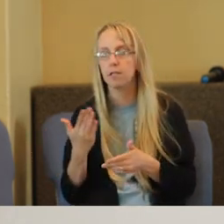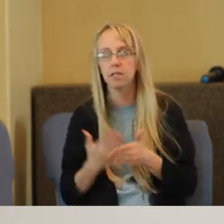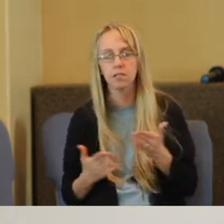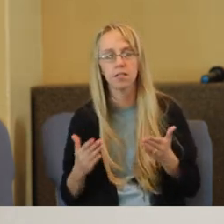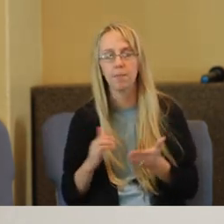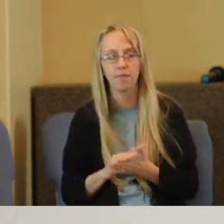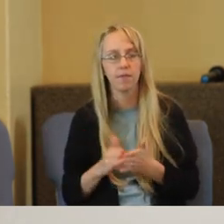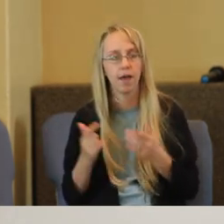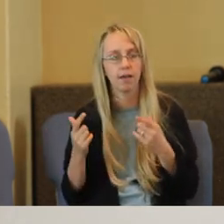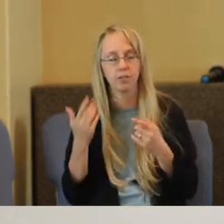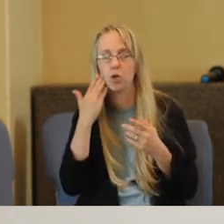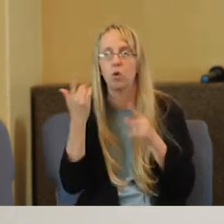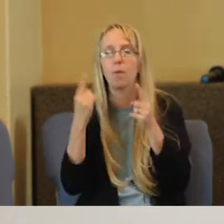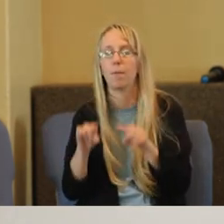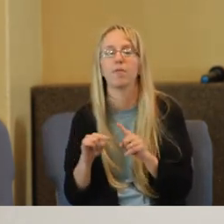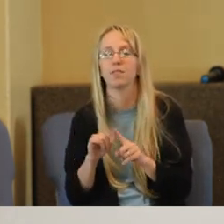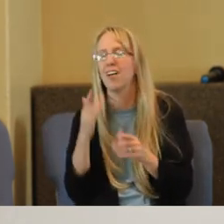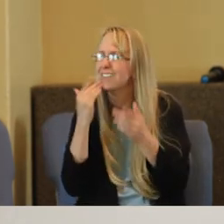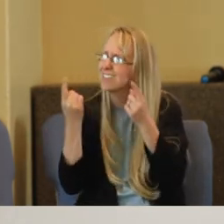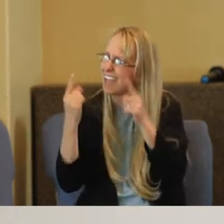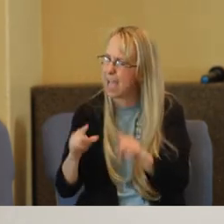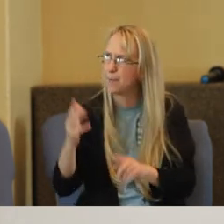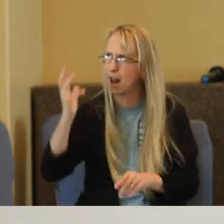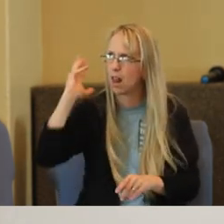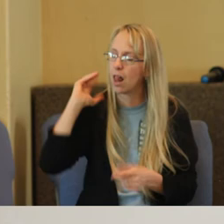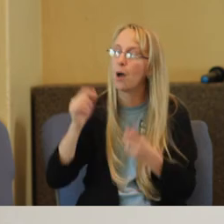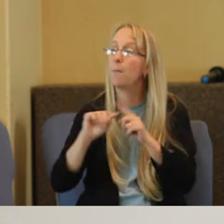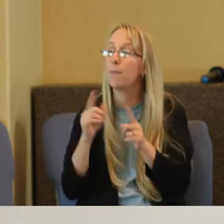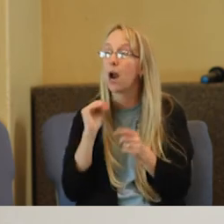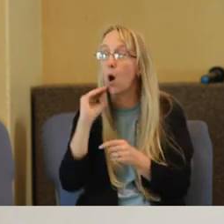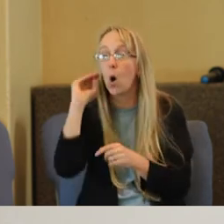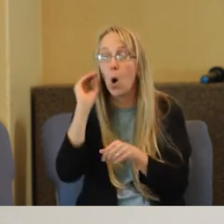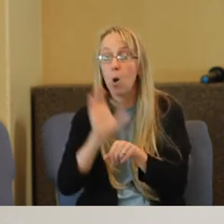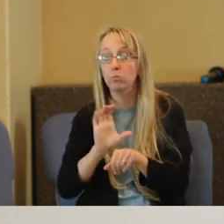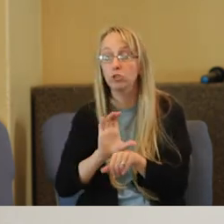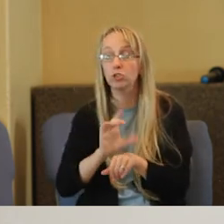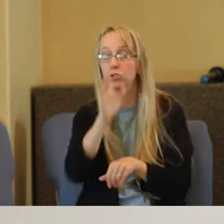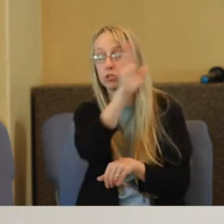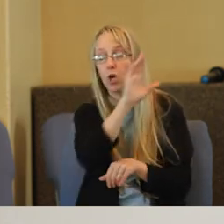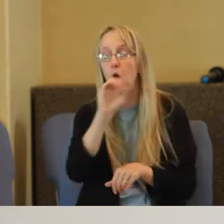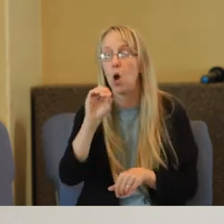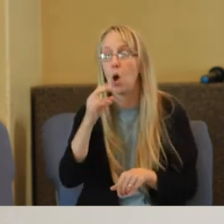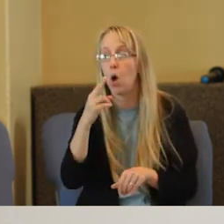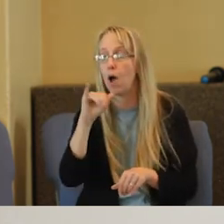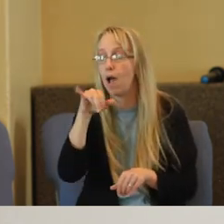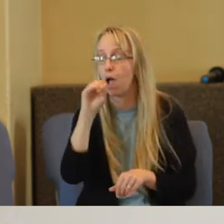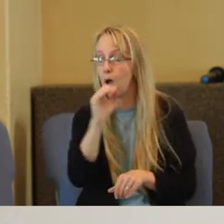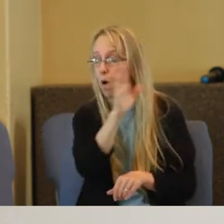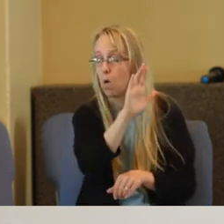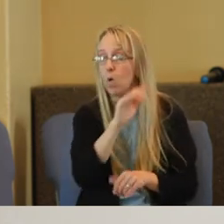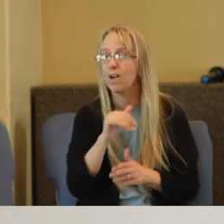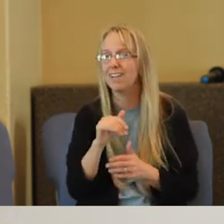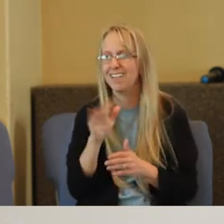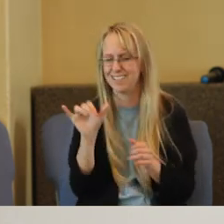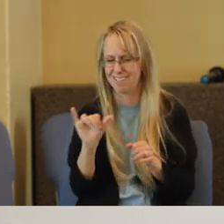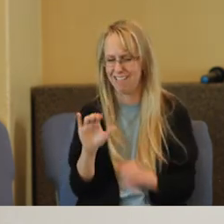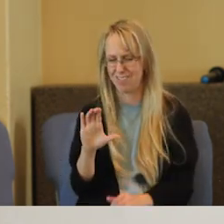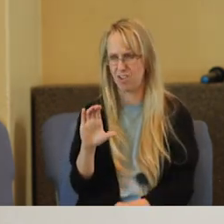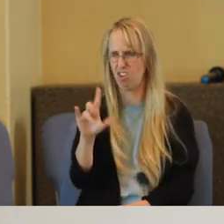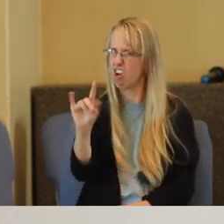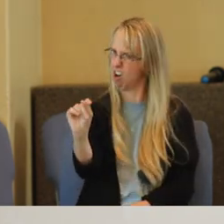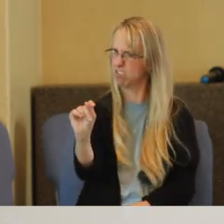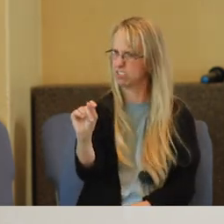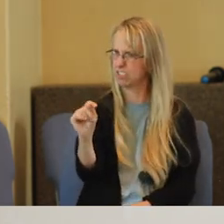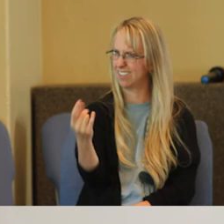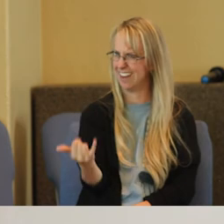don't know about this. This has happened some time ago, but our home church back in Ohio, it's more like a cult now. It